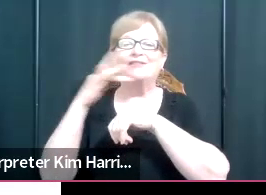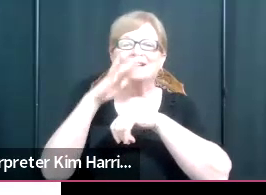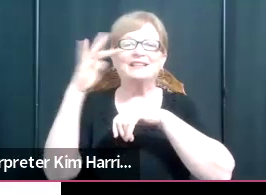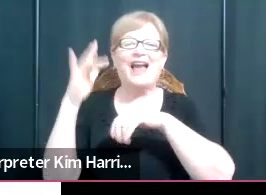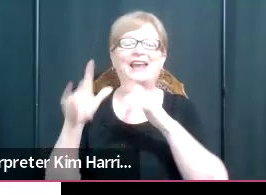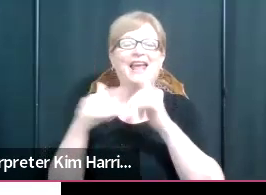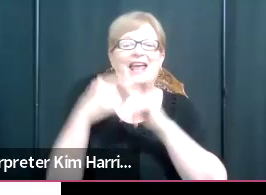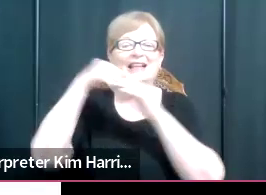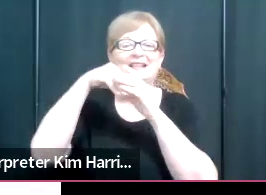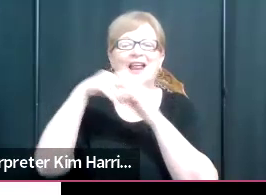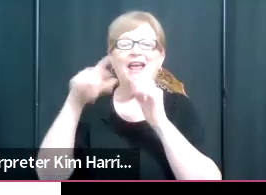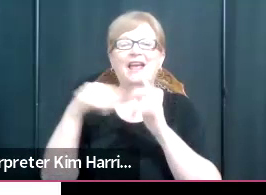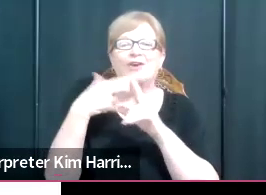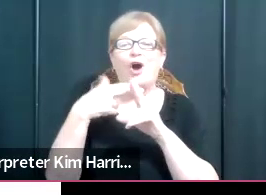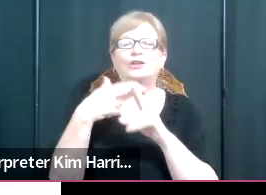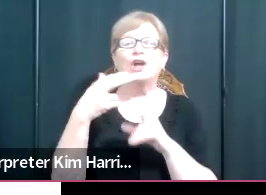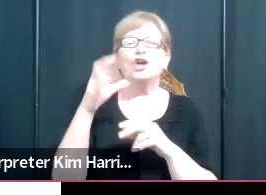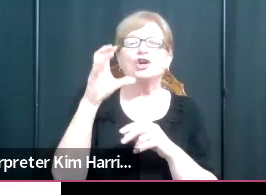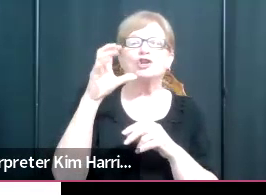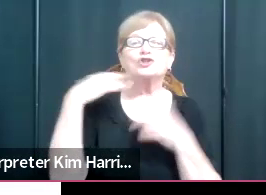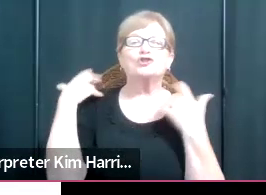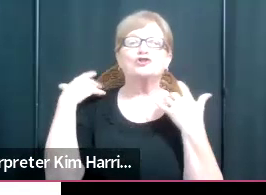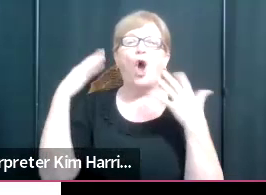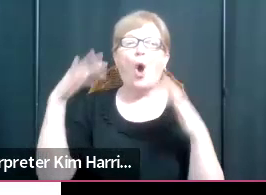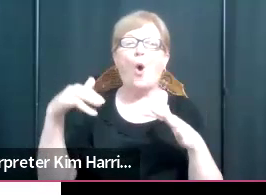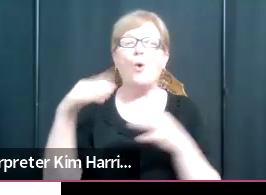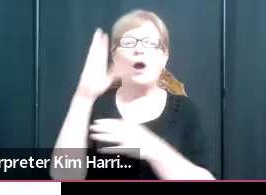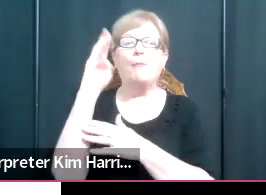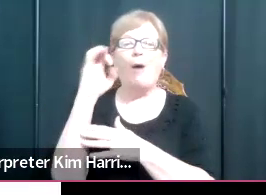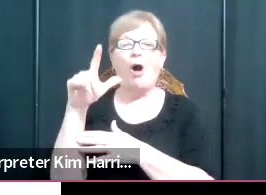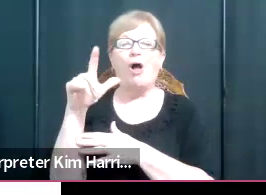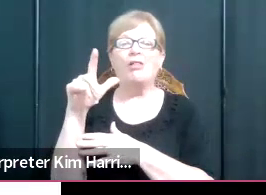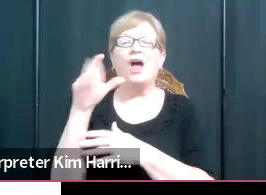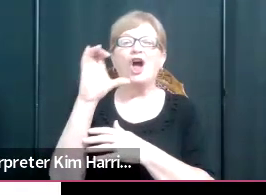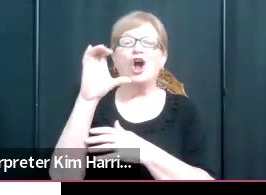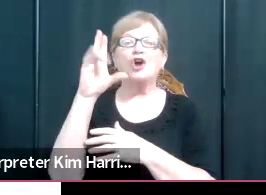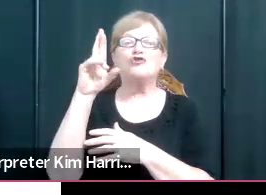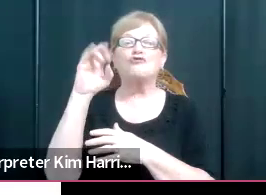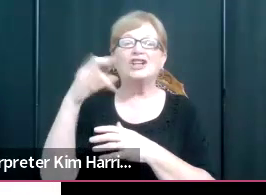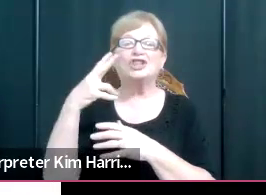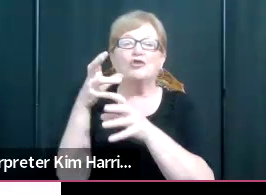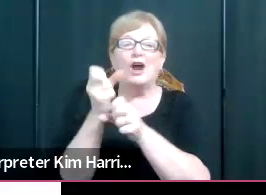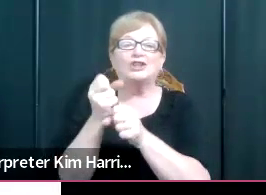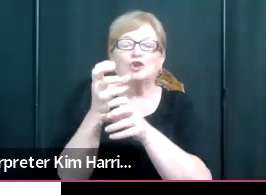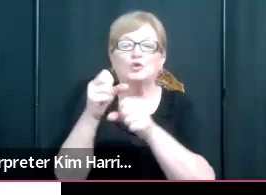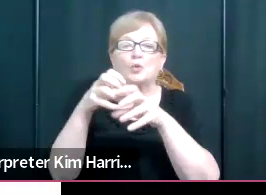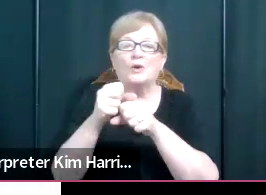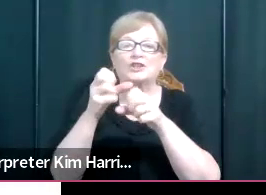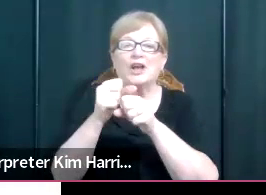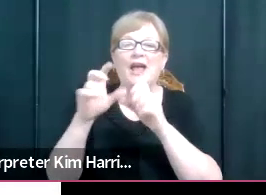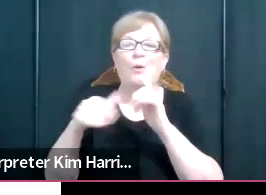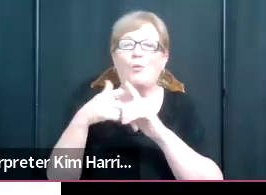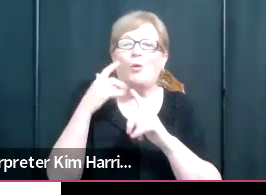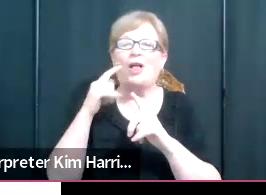hate it. It's called the Snowball Crunch. It's filled with like a cornstarch center. So when you squish it, it kind of